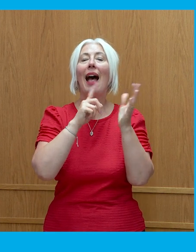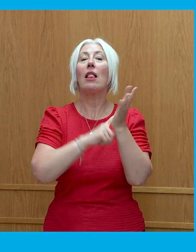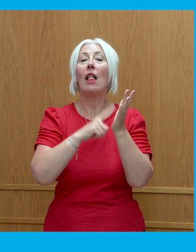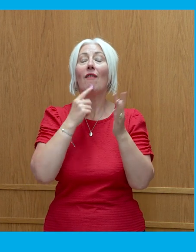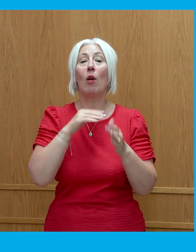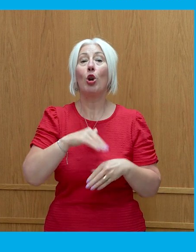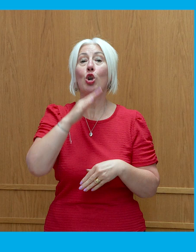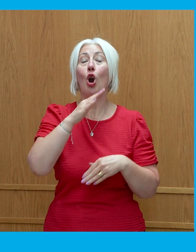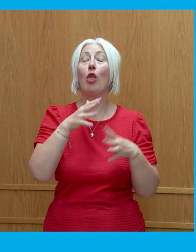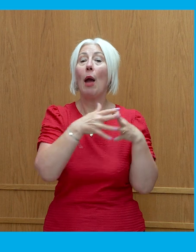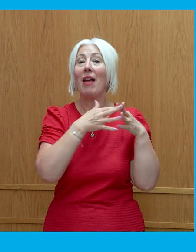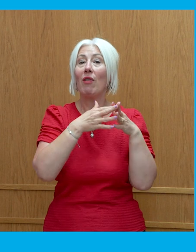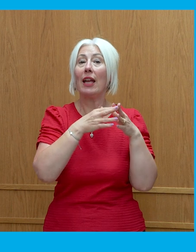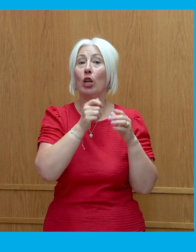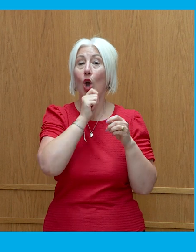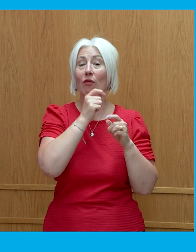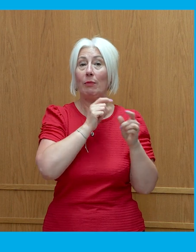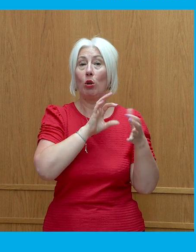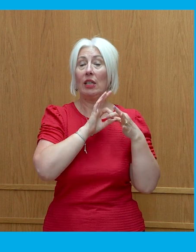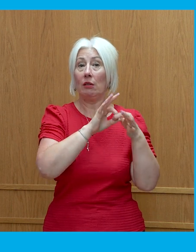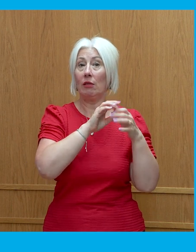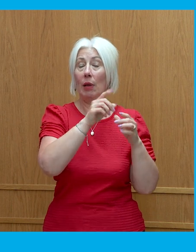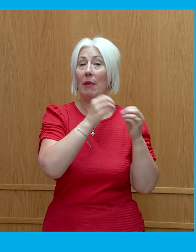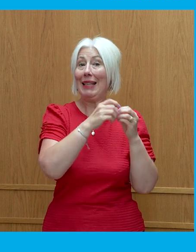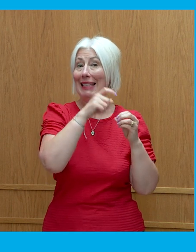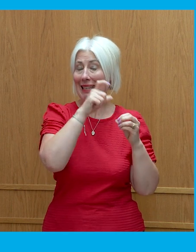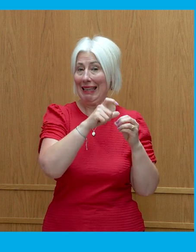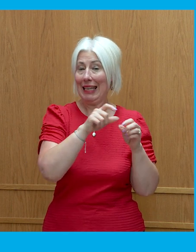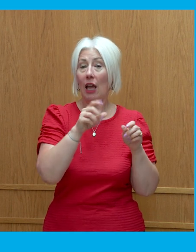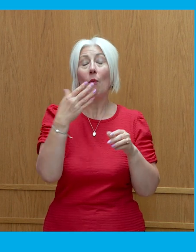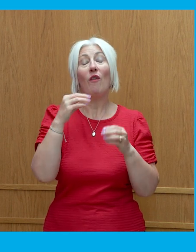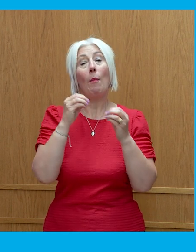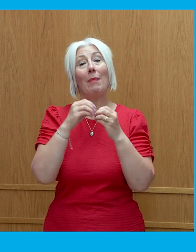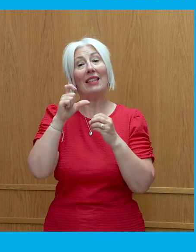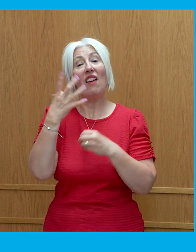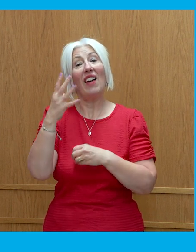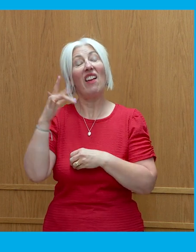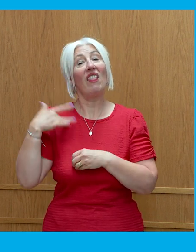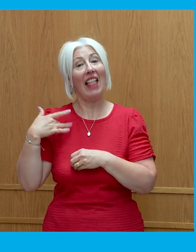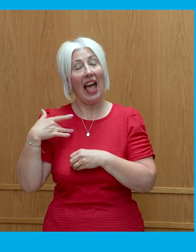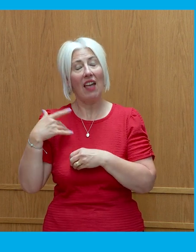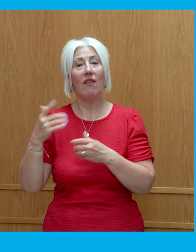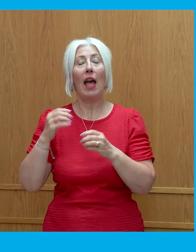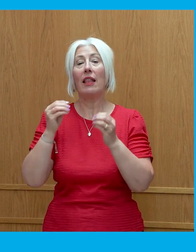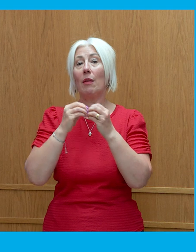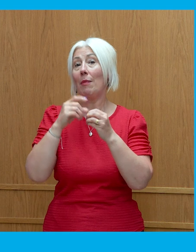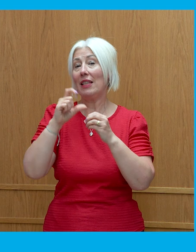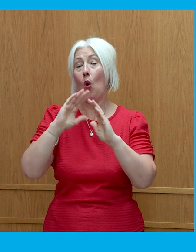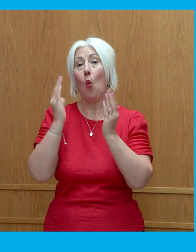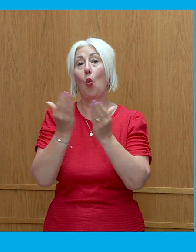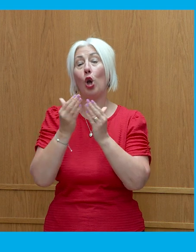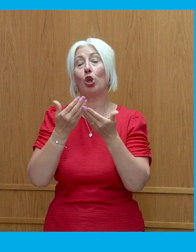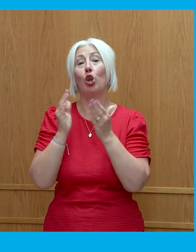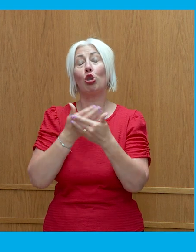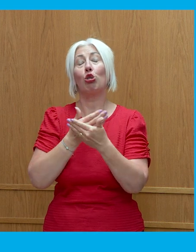North American correspondent. She was previously a presenter at BBC 5 Live and for the BBC World Service's Newsday,